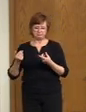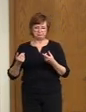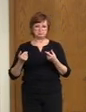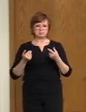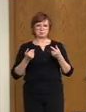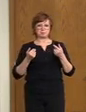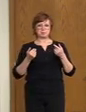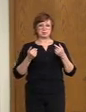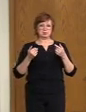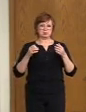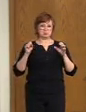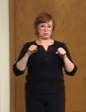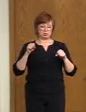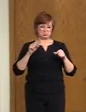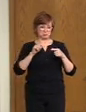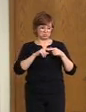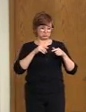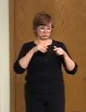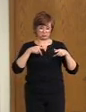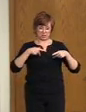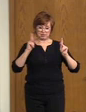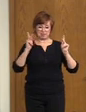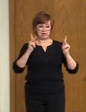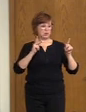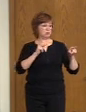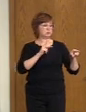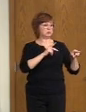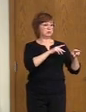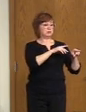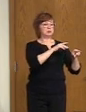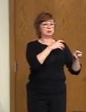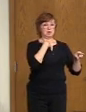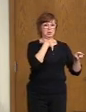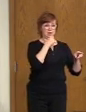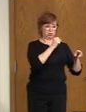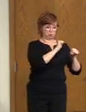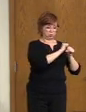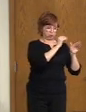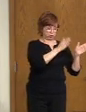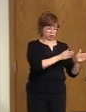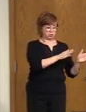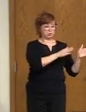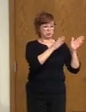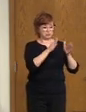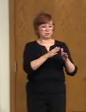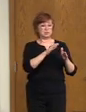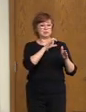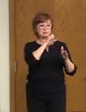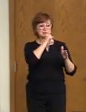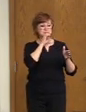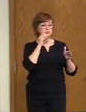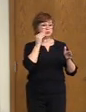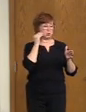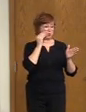same extent in terms of the number of clinics available, but the goal ultimately is to make it as accessible